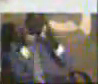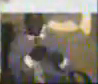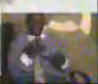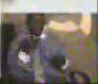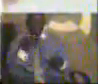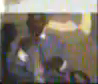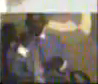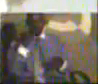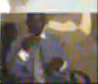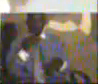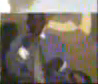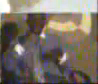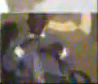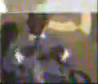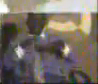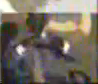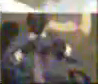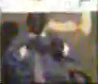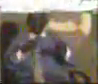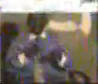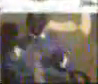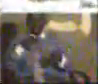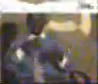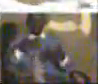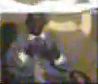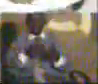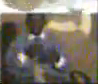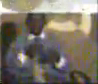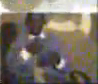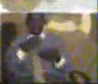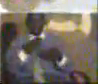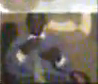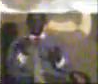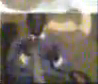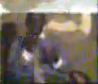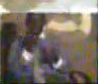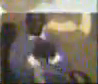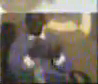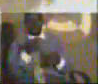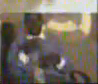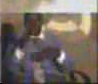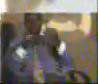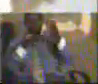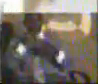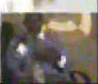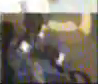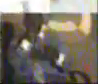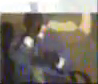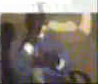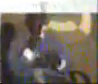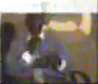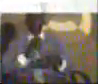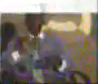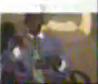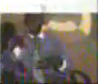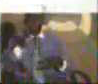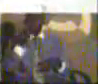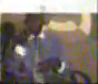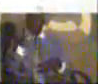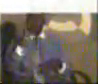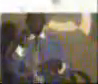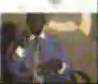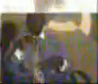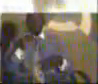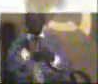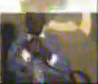in this area. We are told that a full building is submerged in this swamp. Sir, please, can you throw some light on